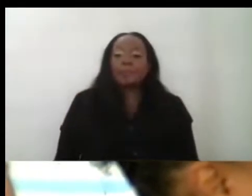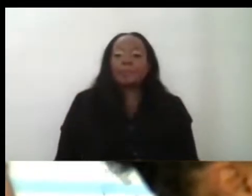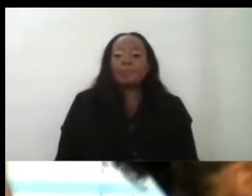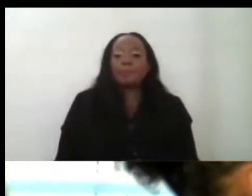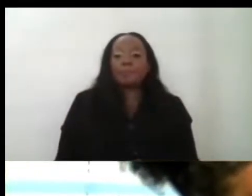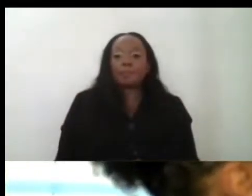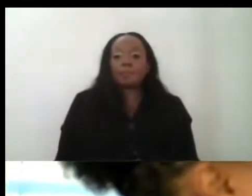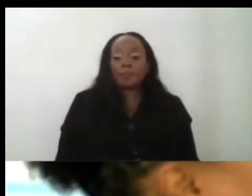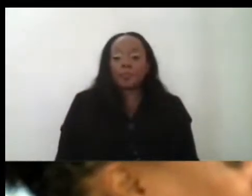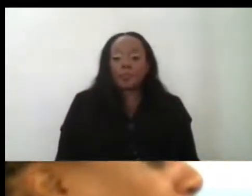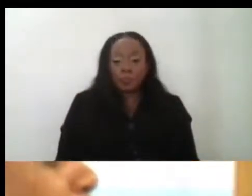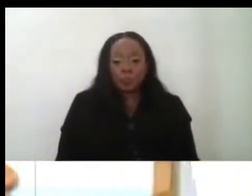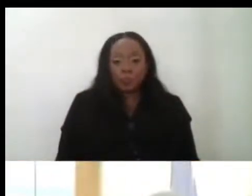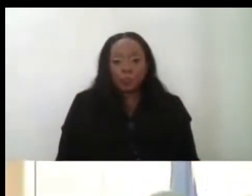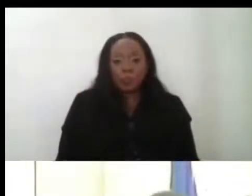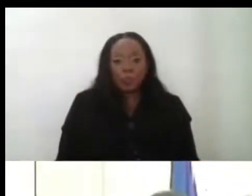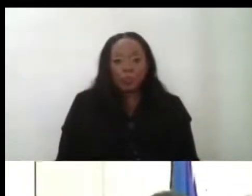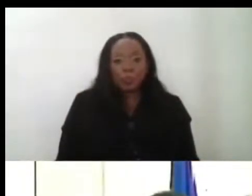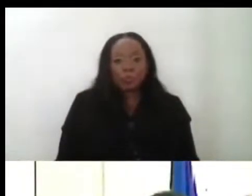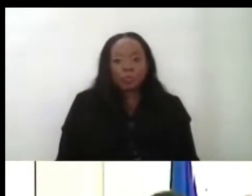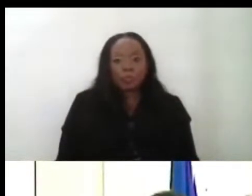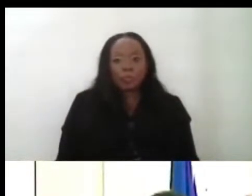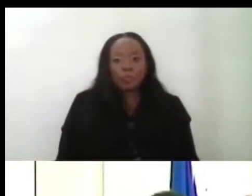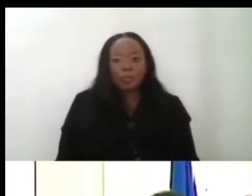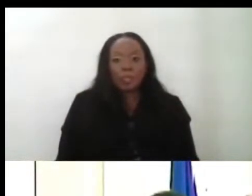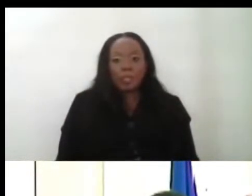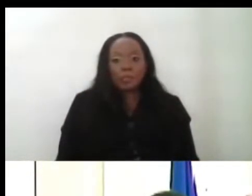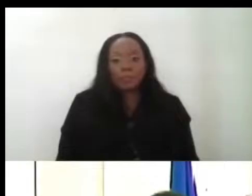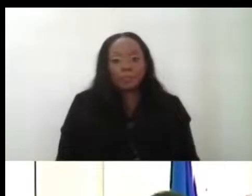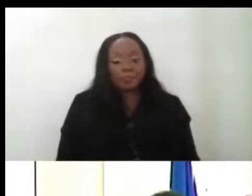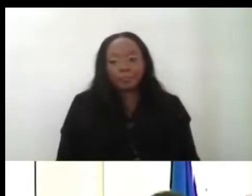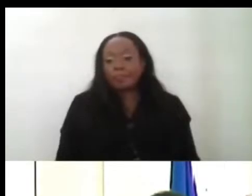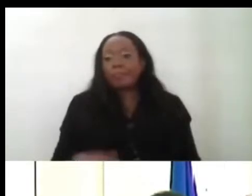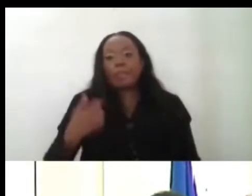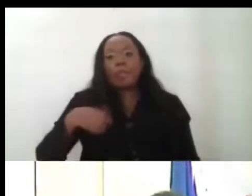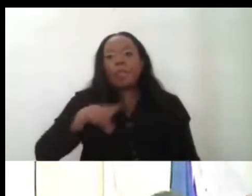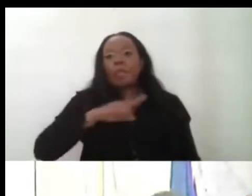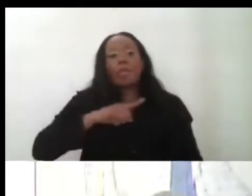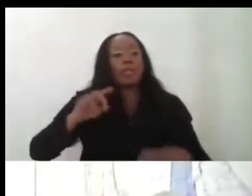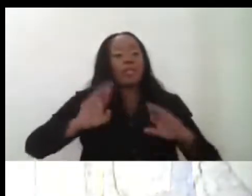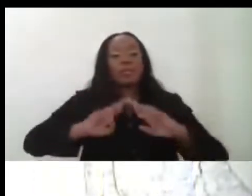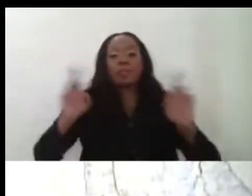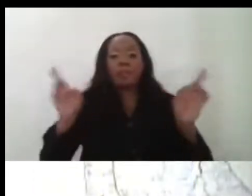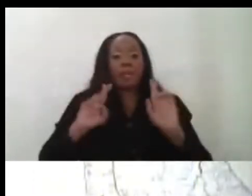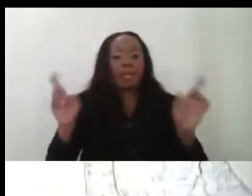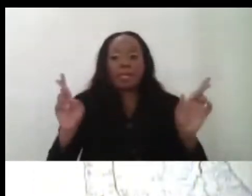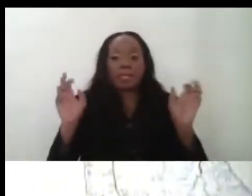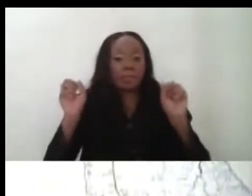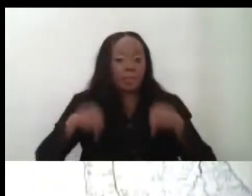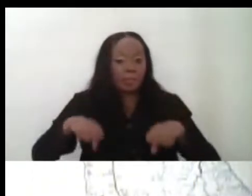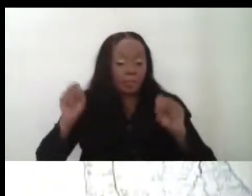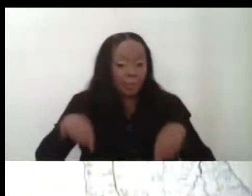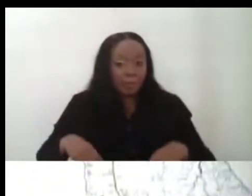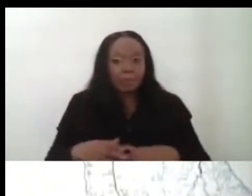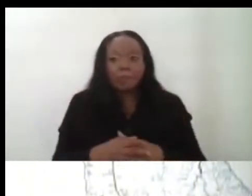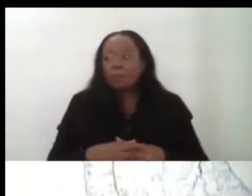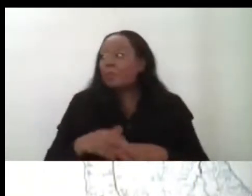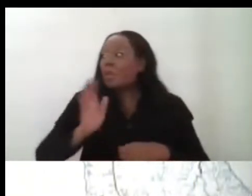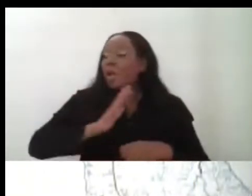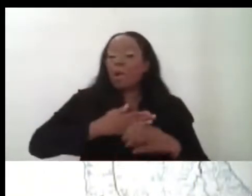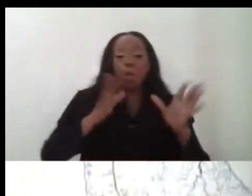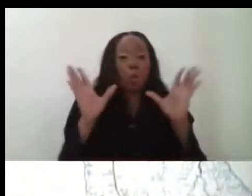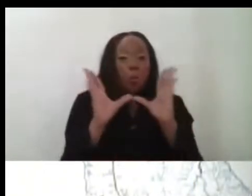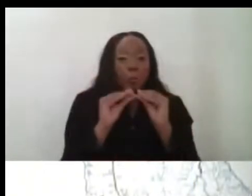So I would say we are as ready as we can be at this time. We've started our meetings early. Our